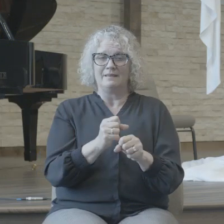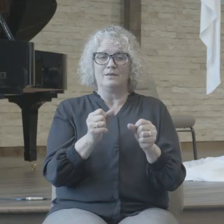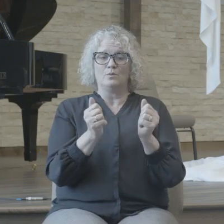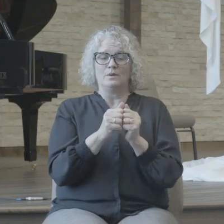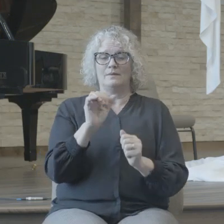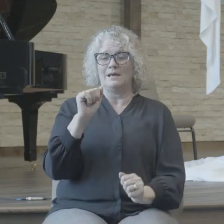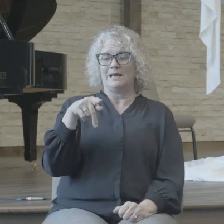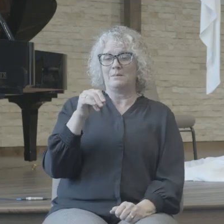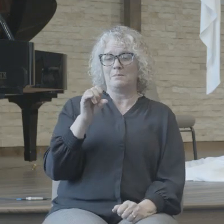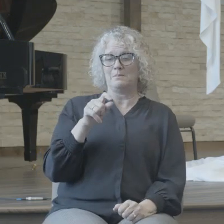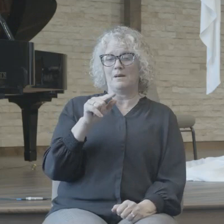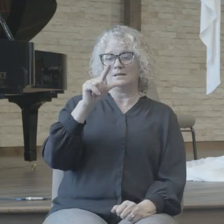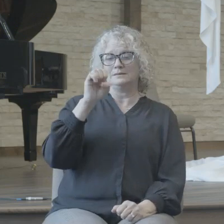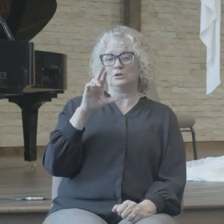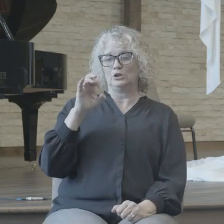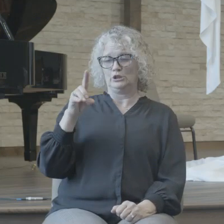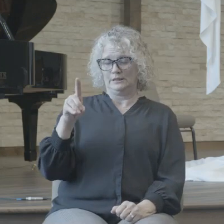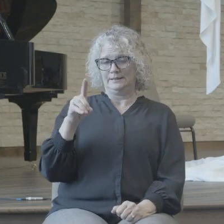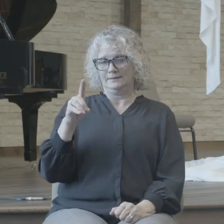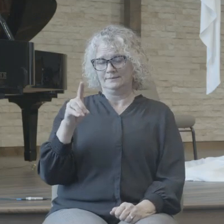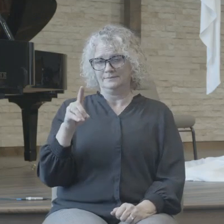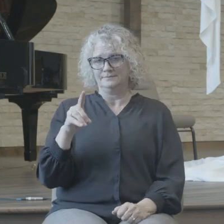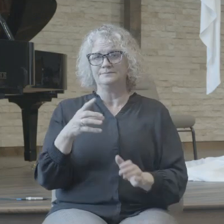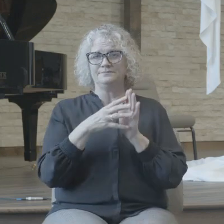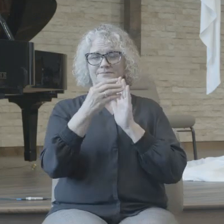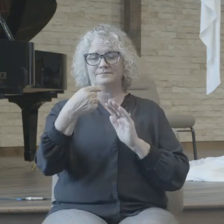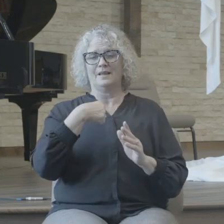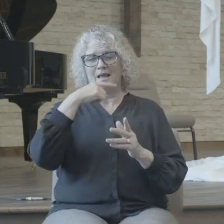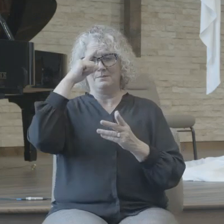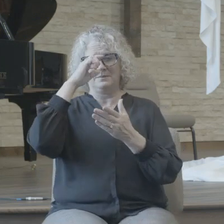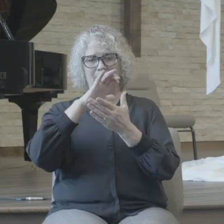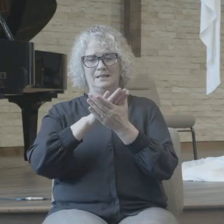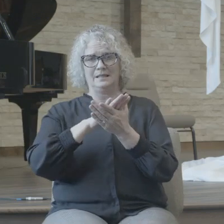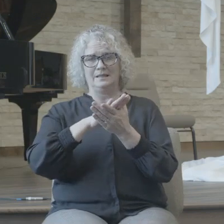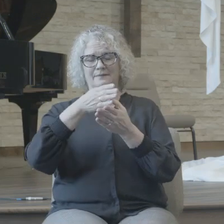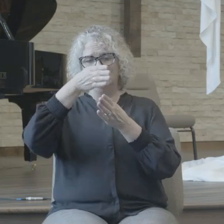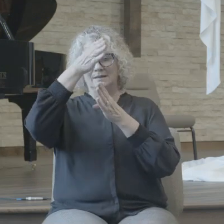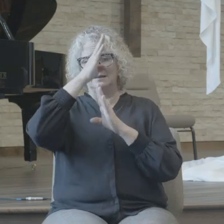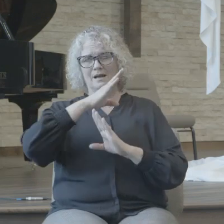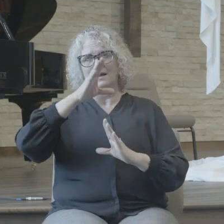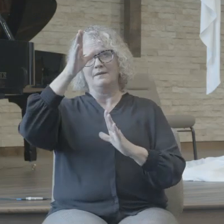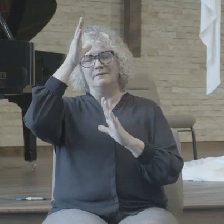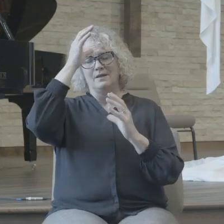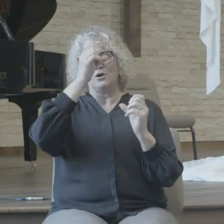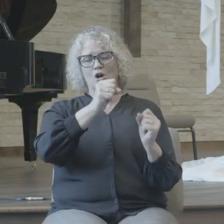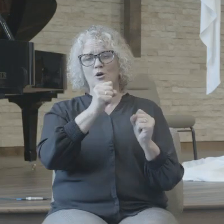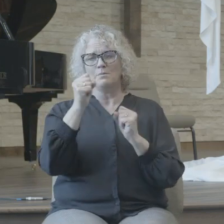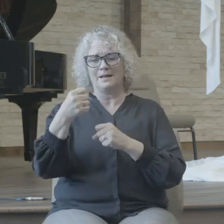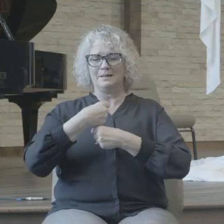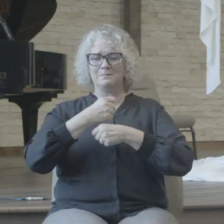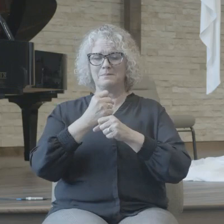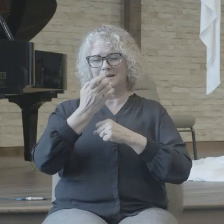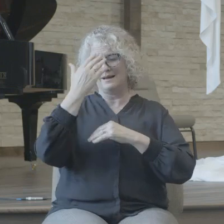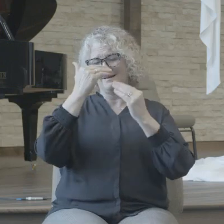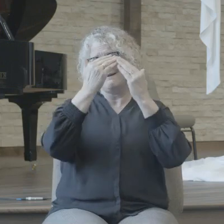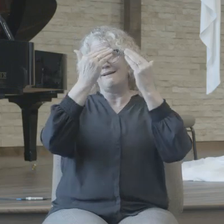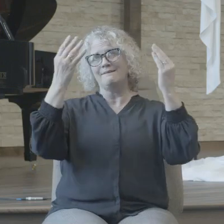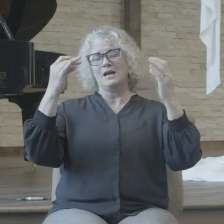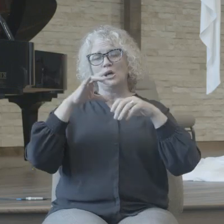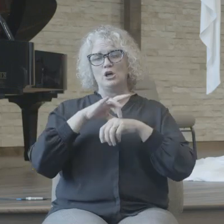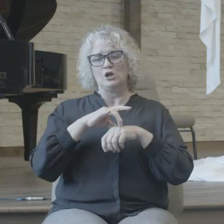the Apostles' Creed. I believe in God, the Father Almighty, maker of heaven and